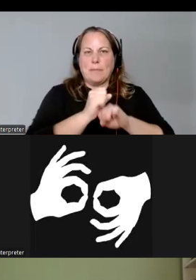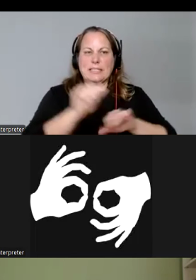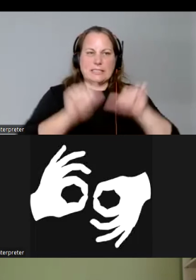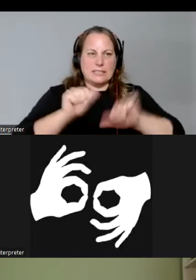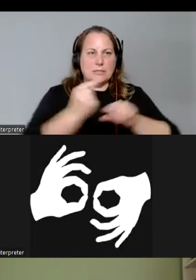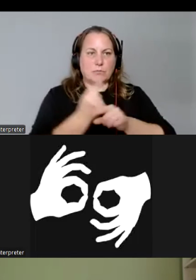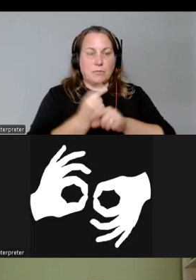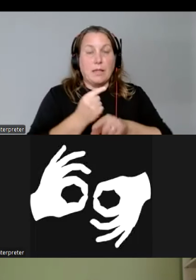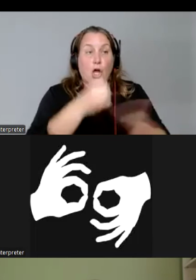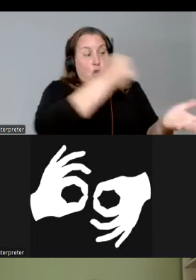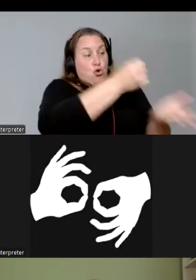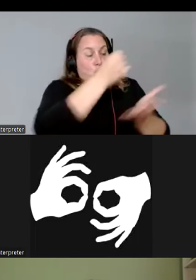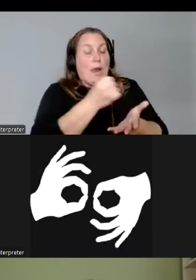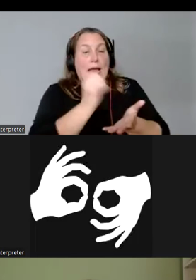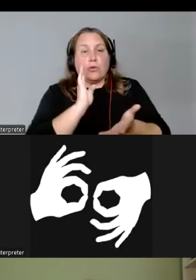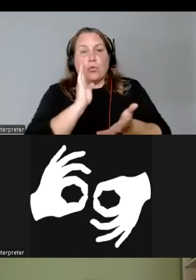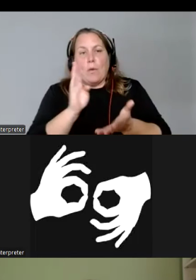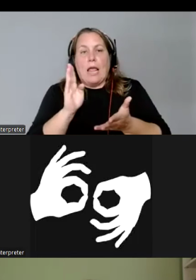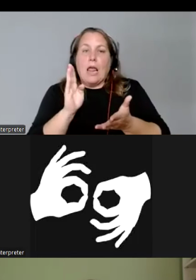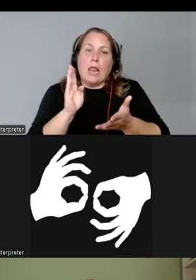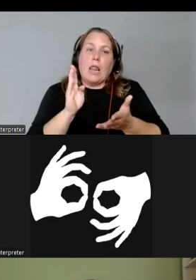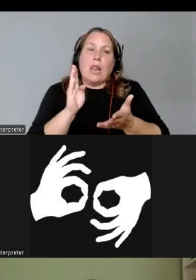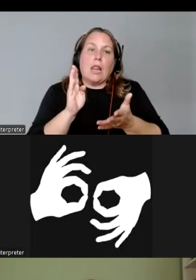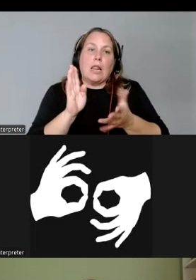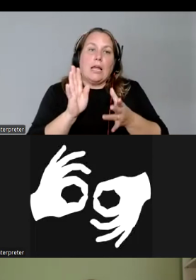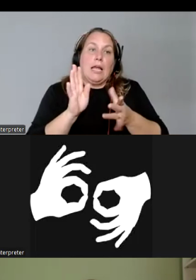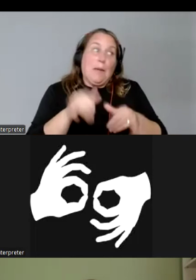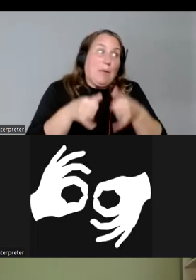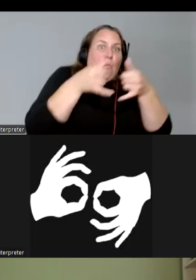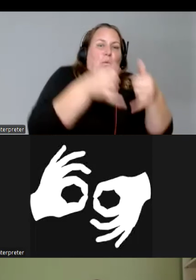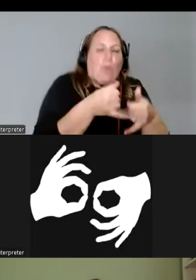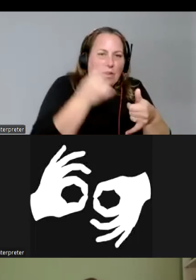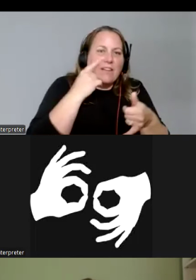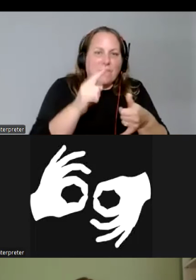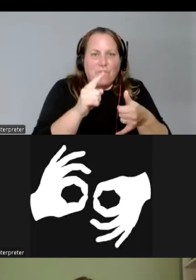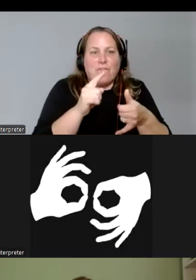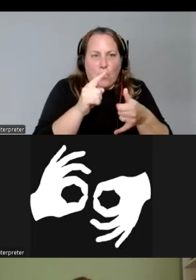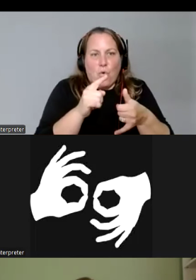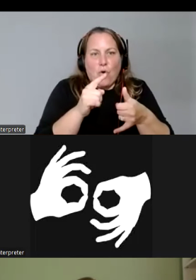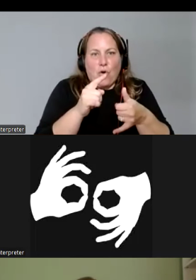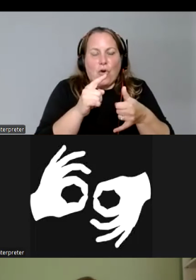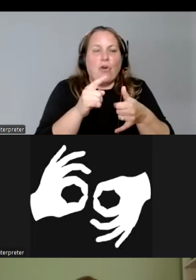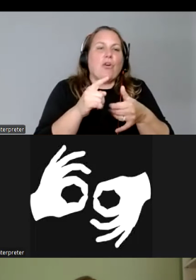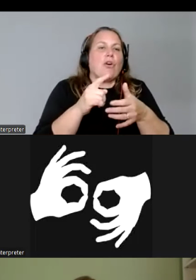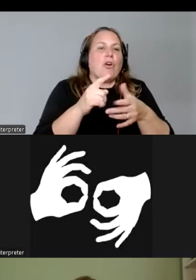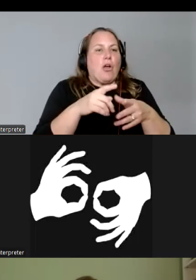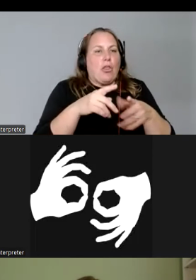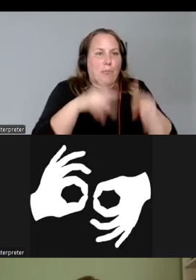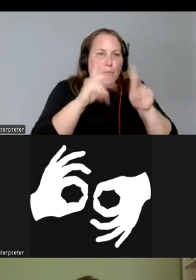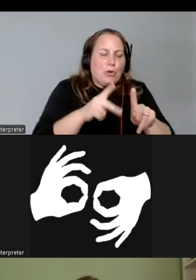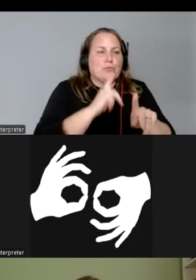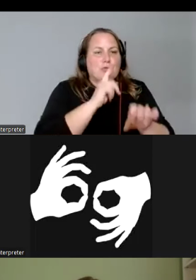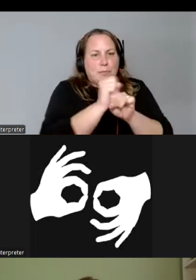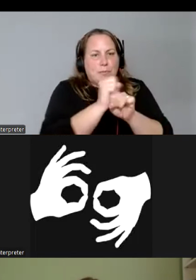awarded on a competitive basis by a grant review panel of practicing artists with input from representatives from the